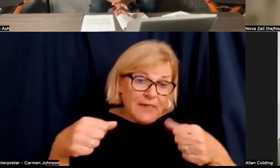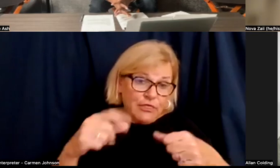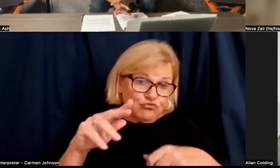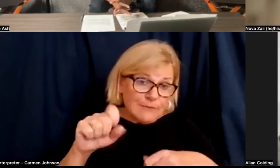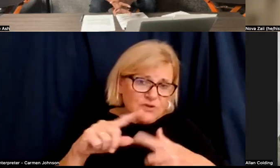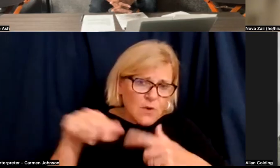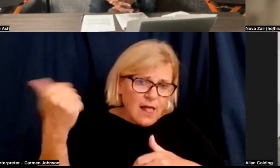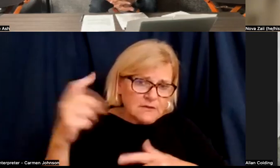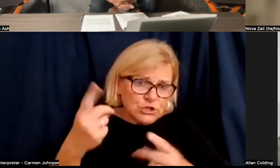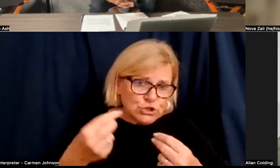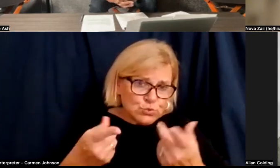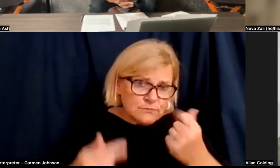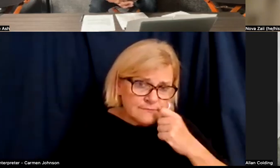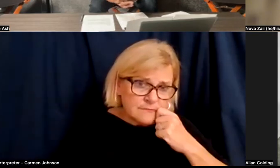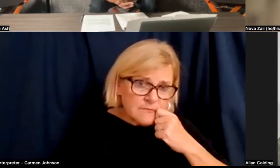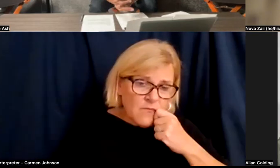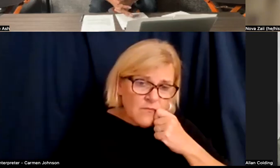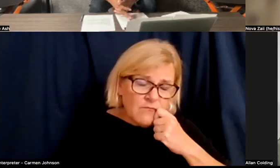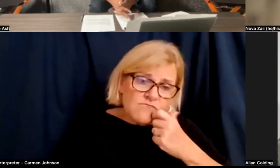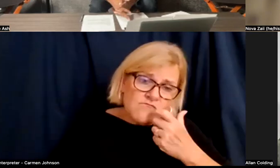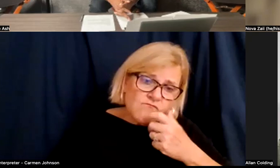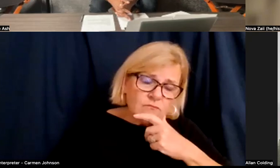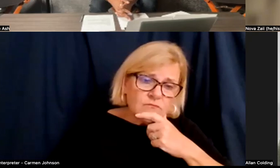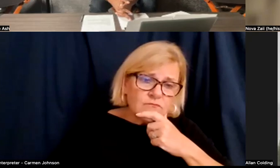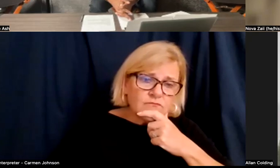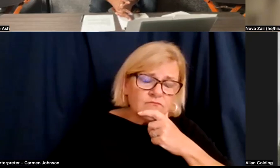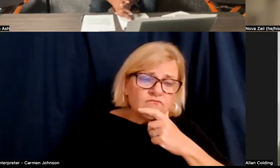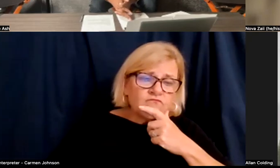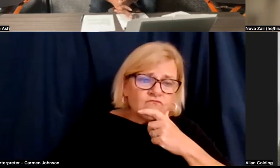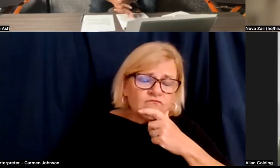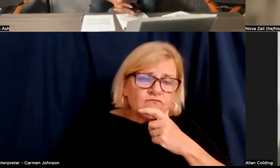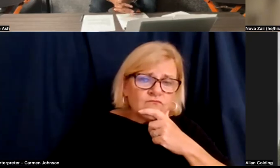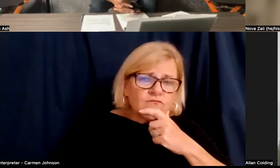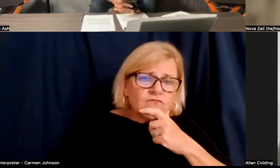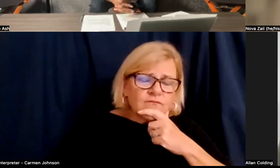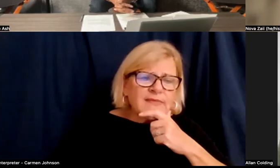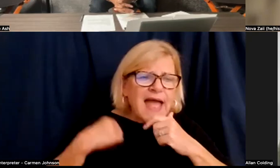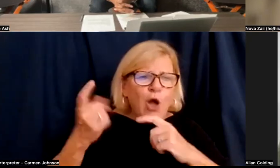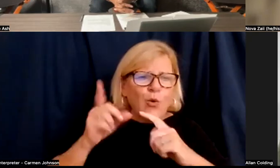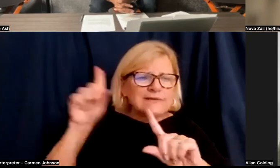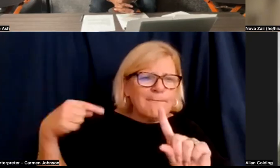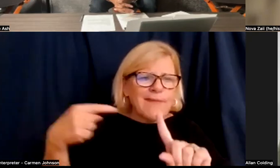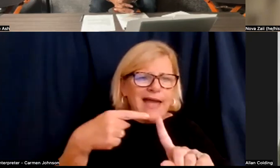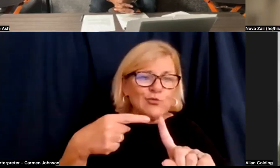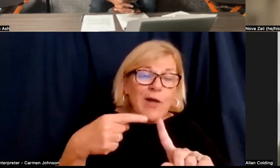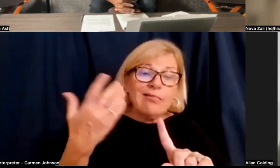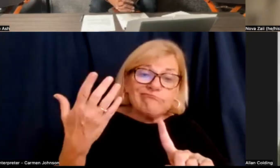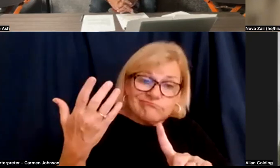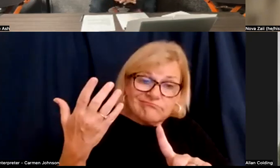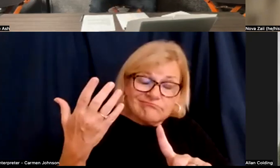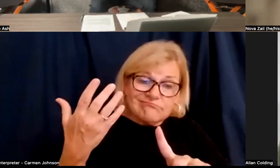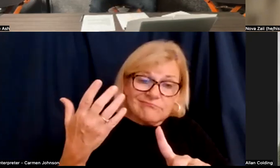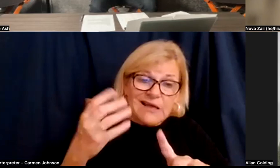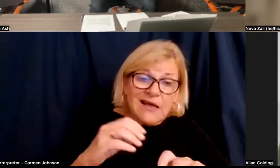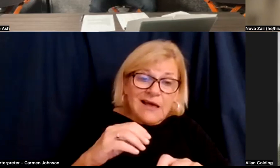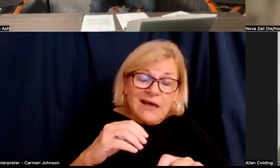then what else are you going to do? Okay. And I always come back to, well, there's nothing